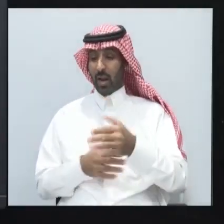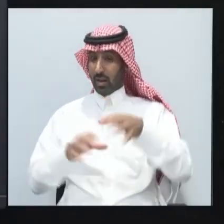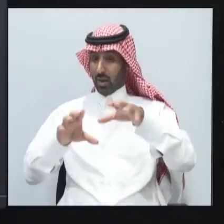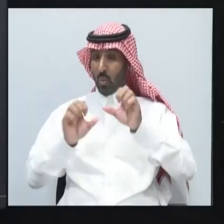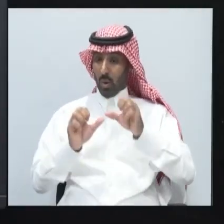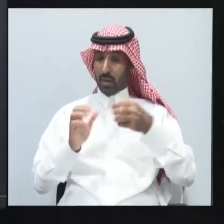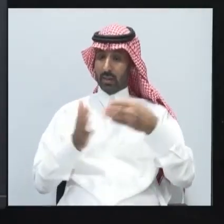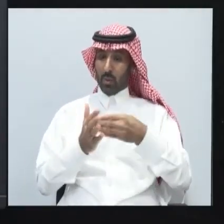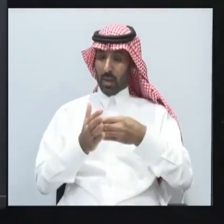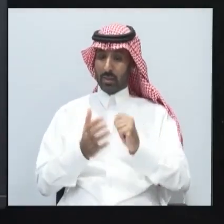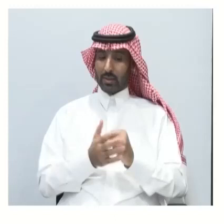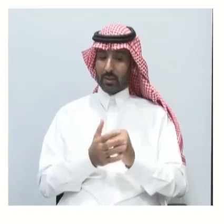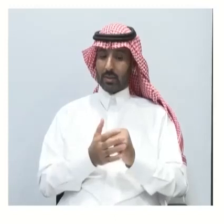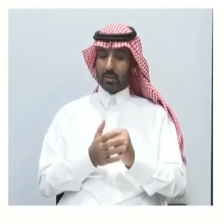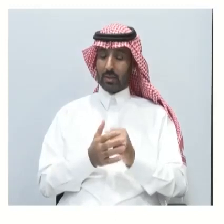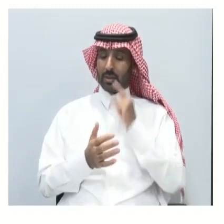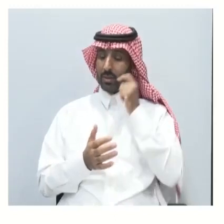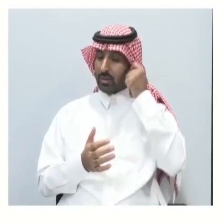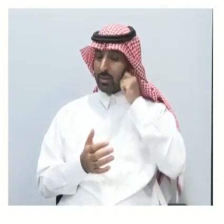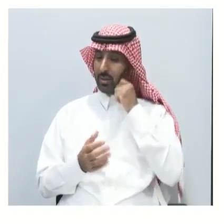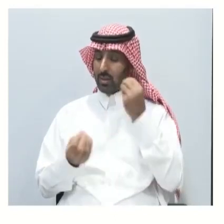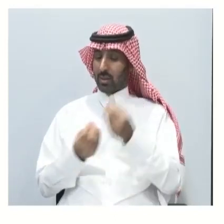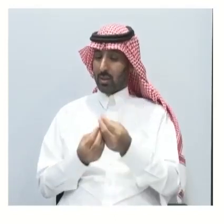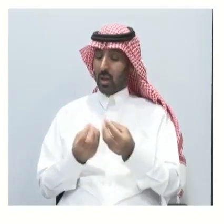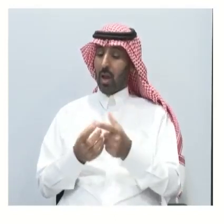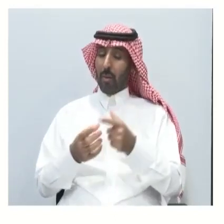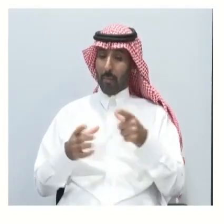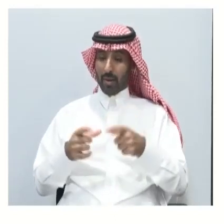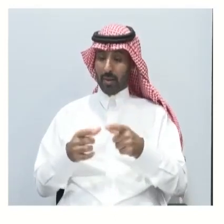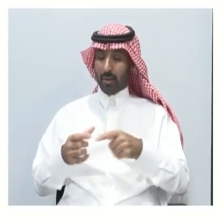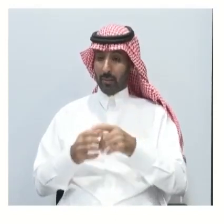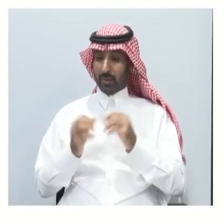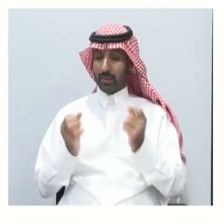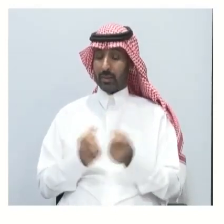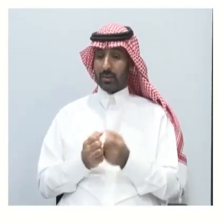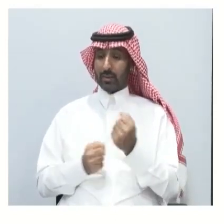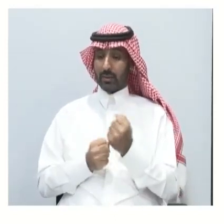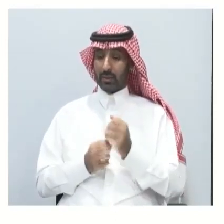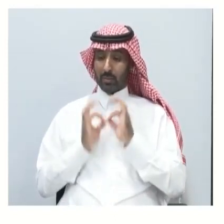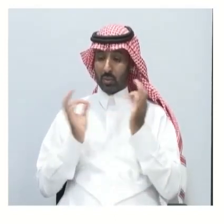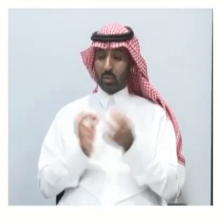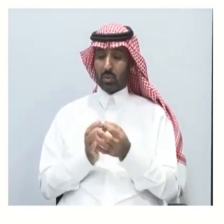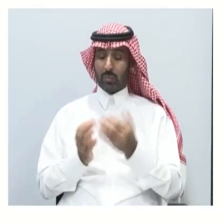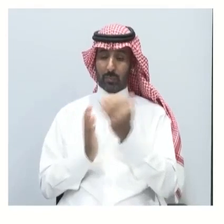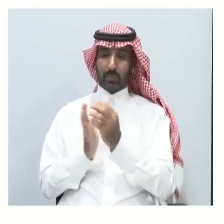After graduation, she joined many teams and social programs.